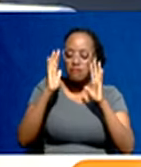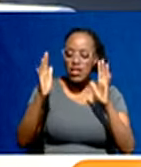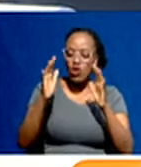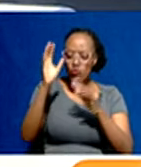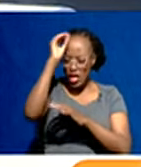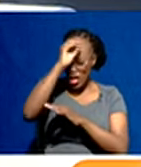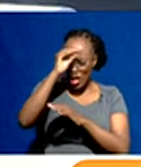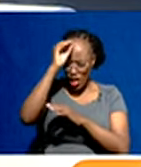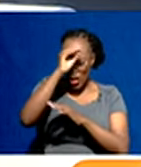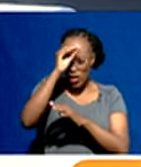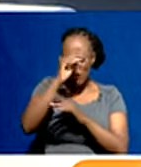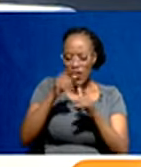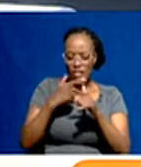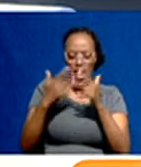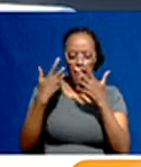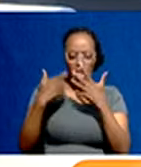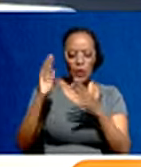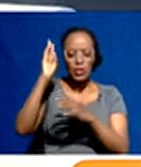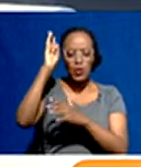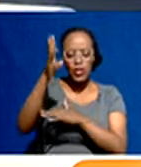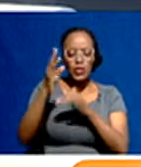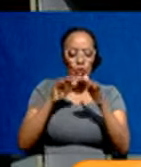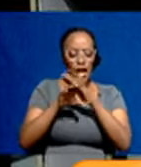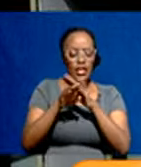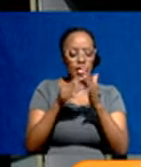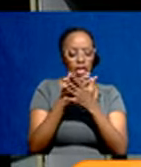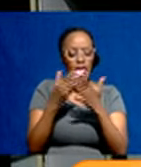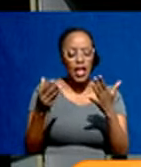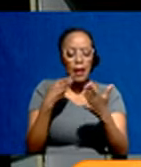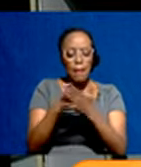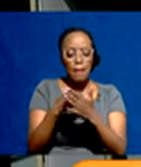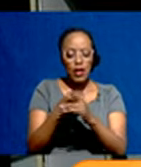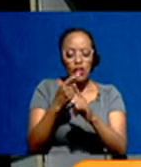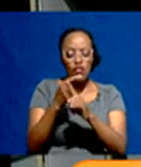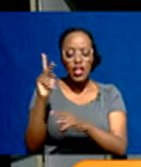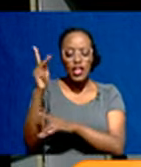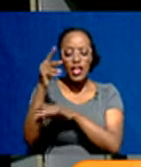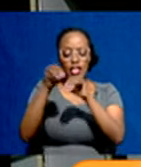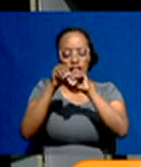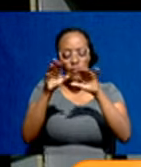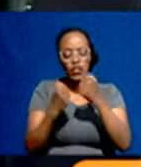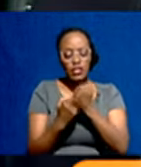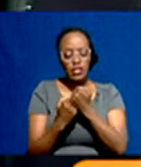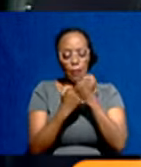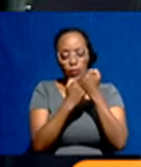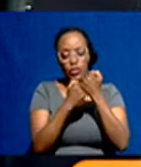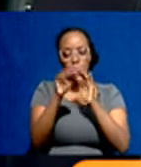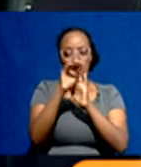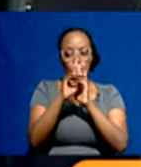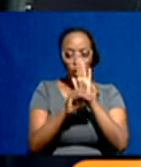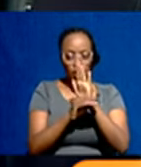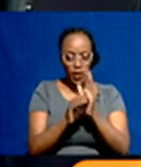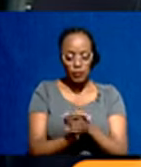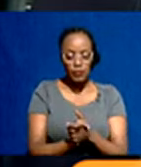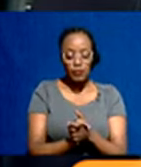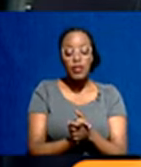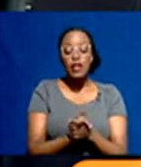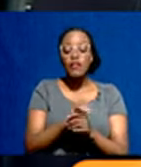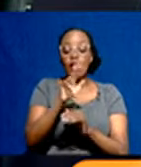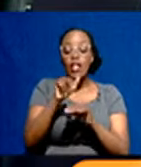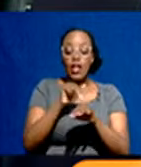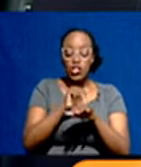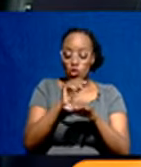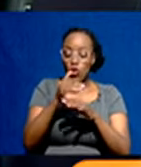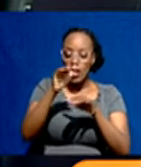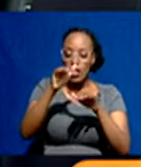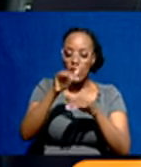county automatically loses out on accessing any funding from the Kenya Devolution Support Program. Our friends in the National Assembly,